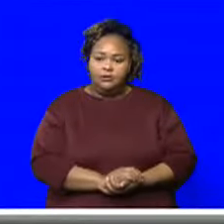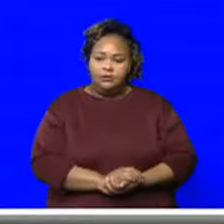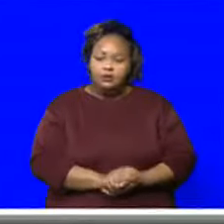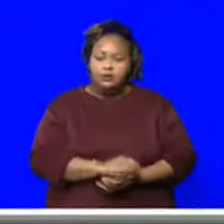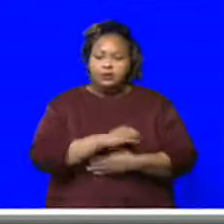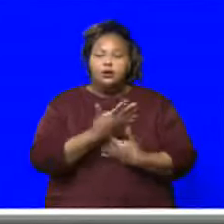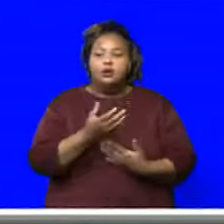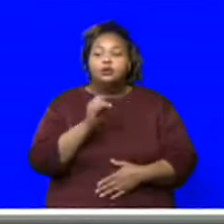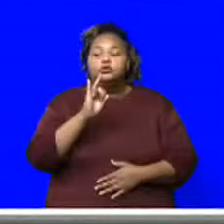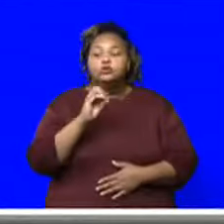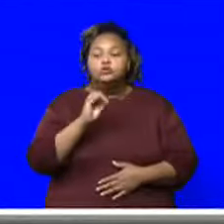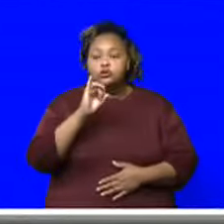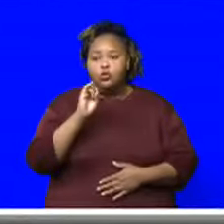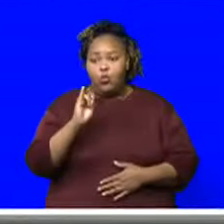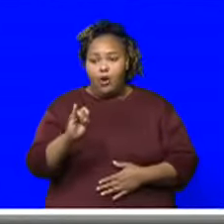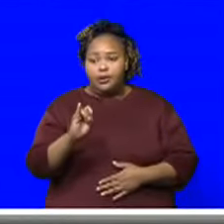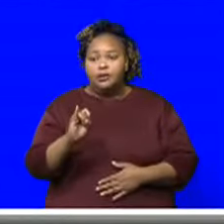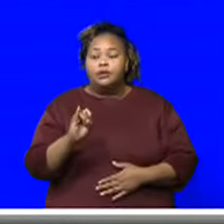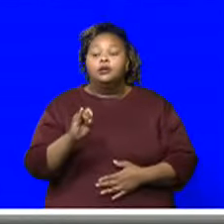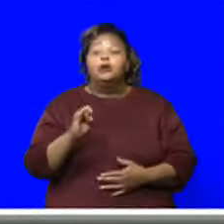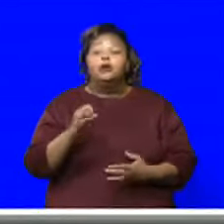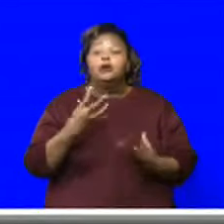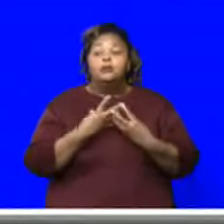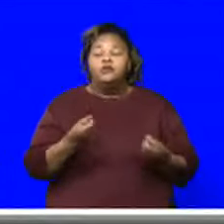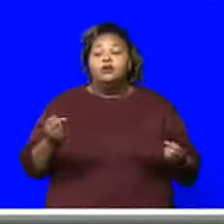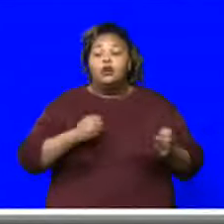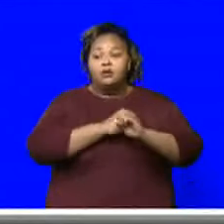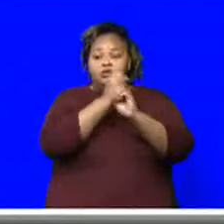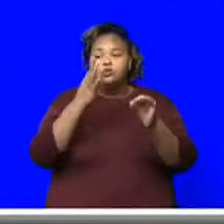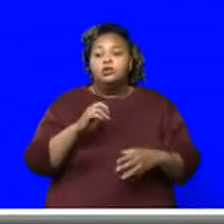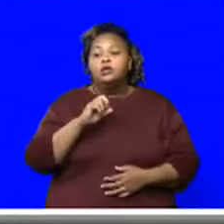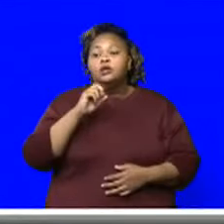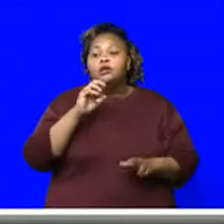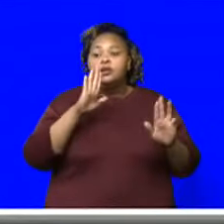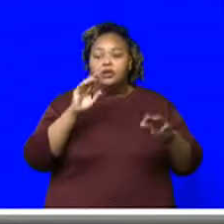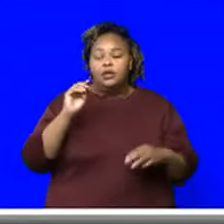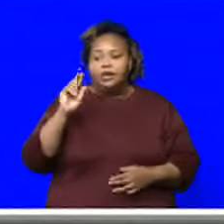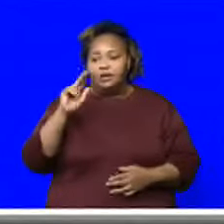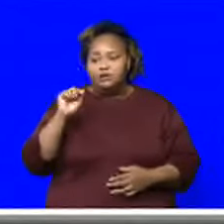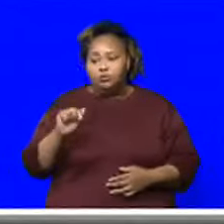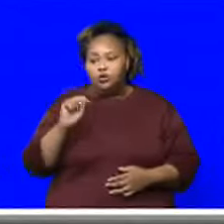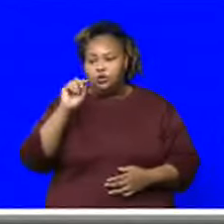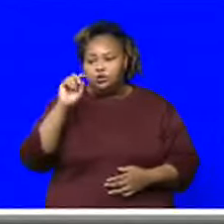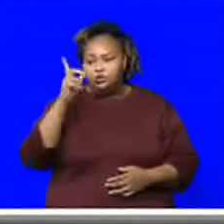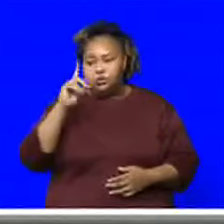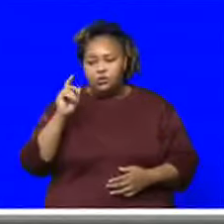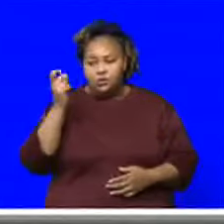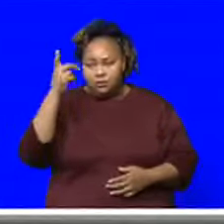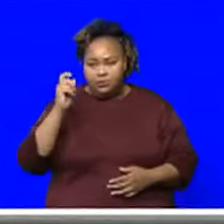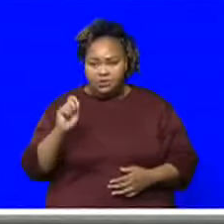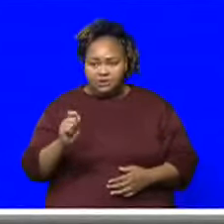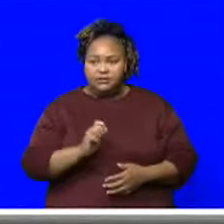93.01%, but the credit pass rate dropped by 1.32% when compared to